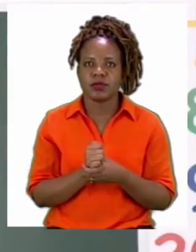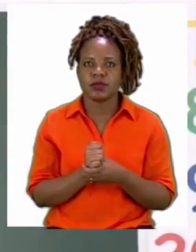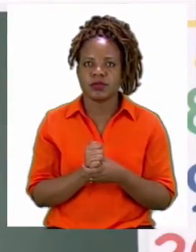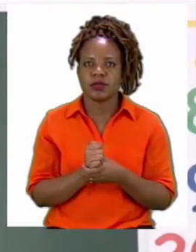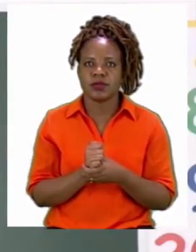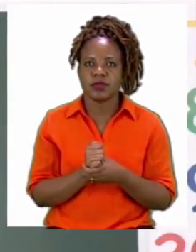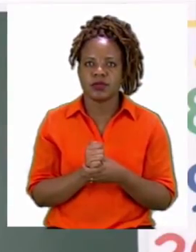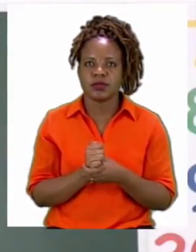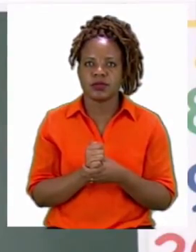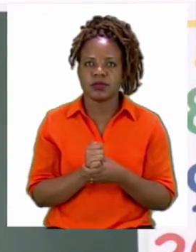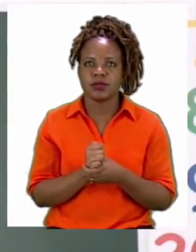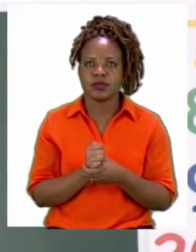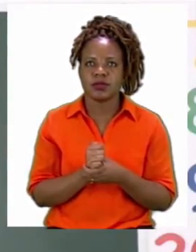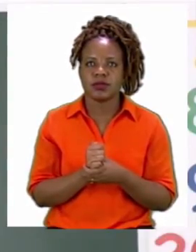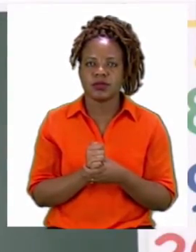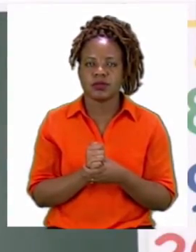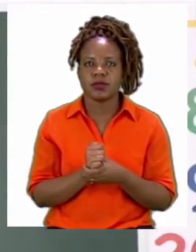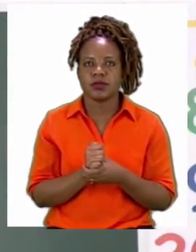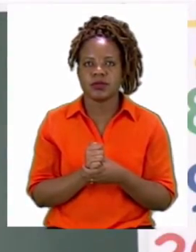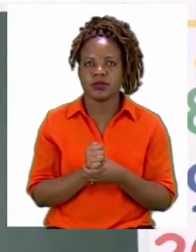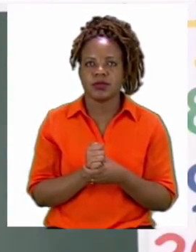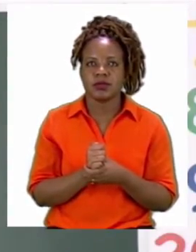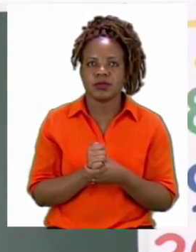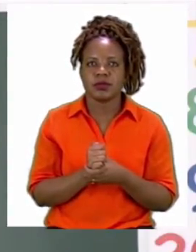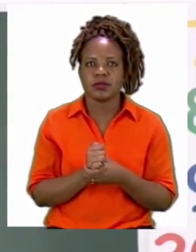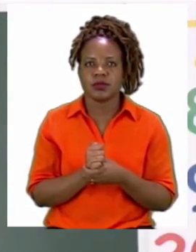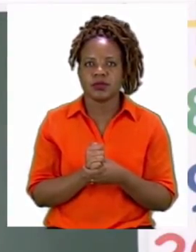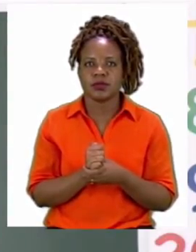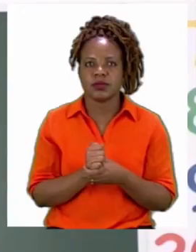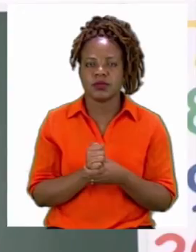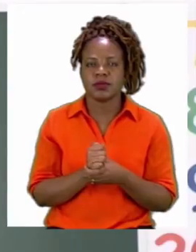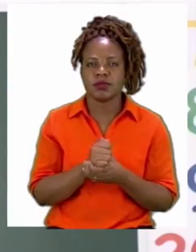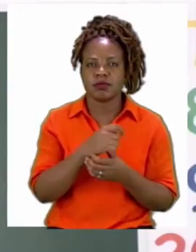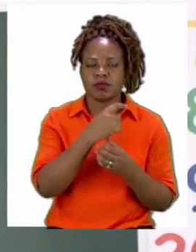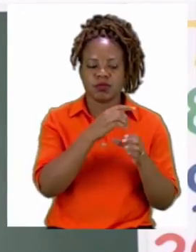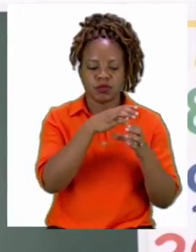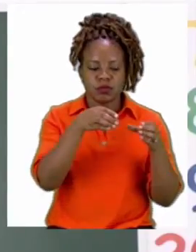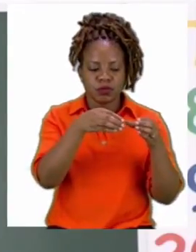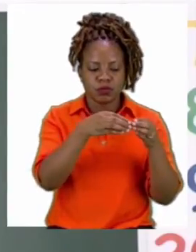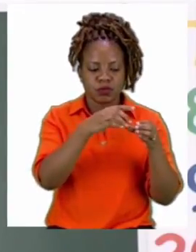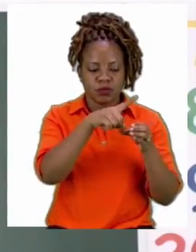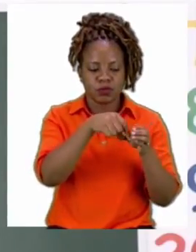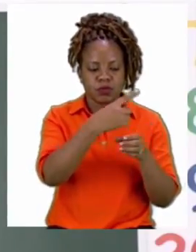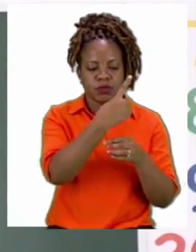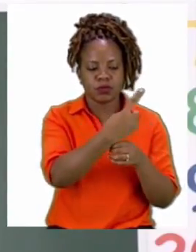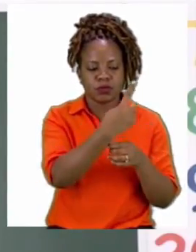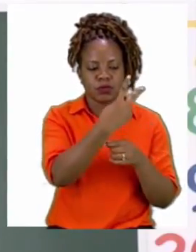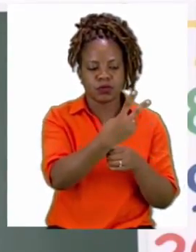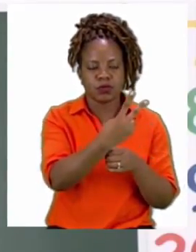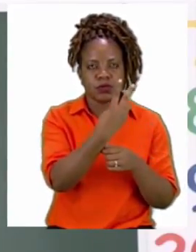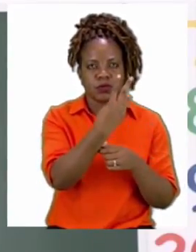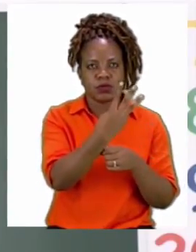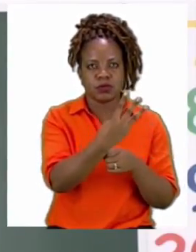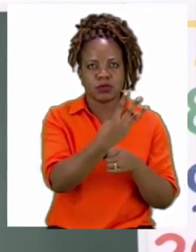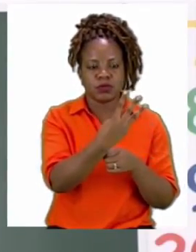So we're going to start by putting 5 in the first set. 1, 2,